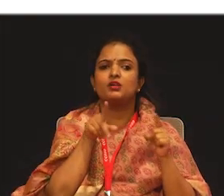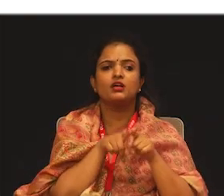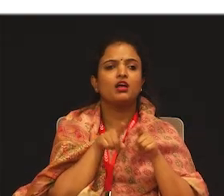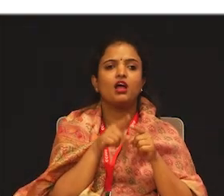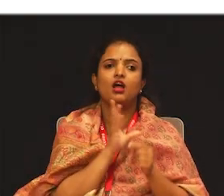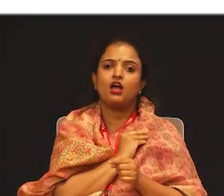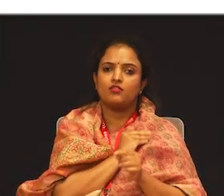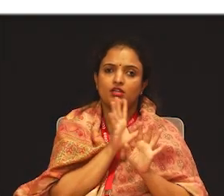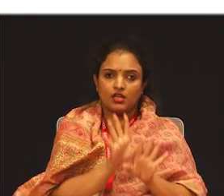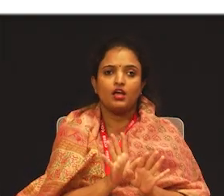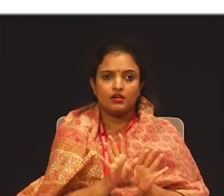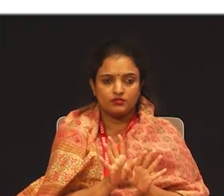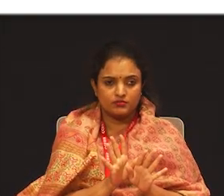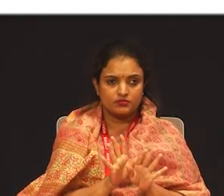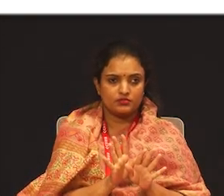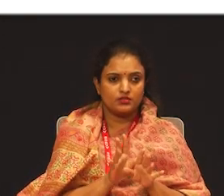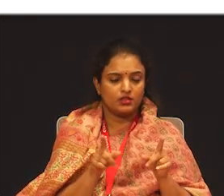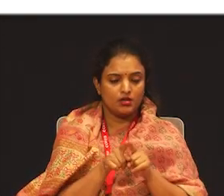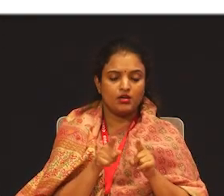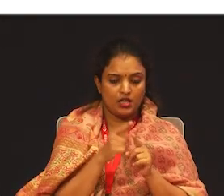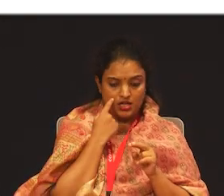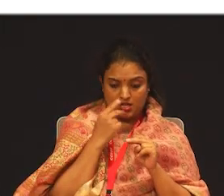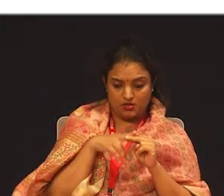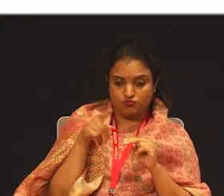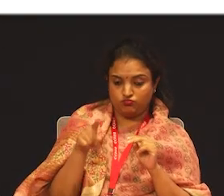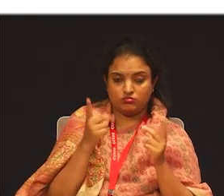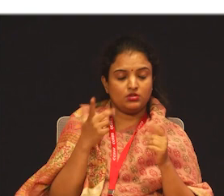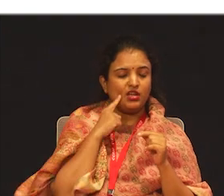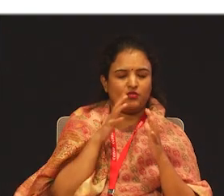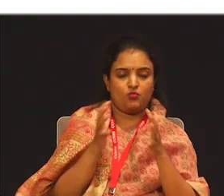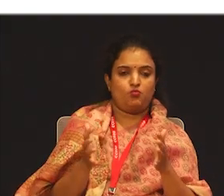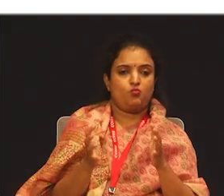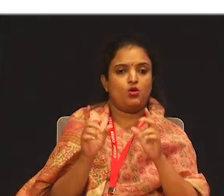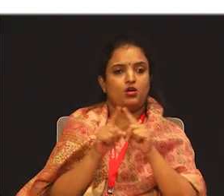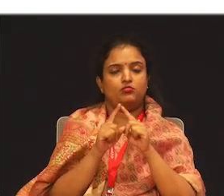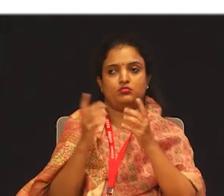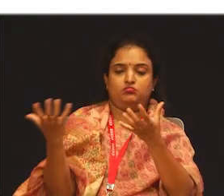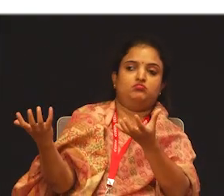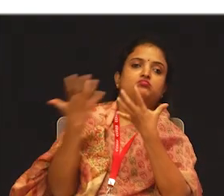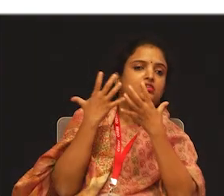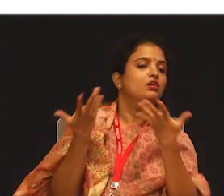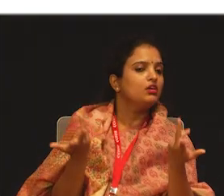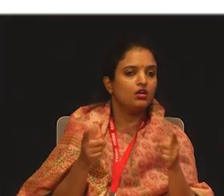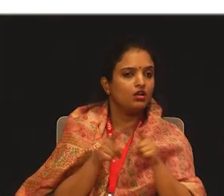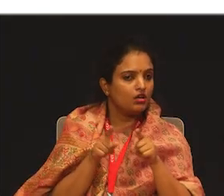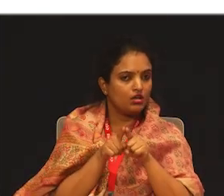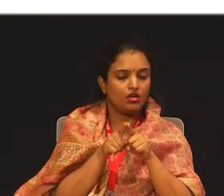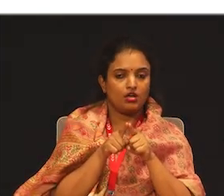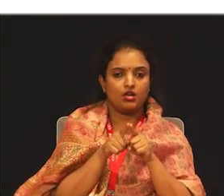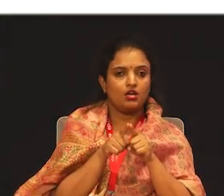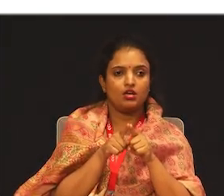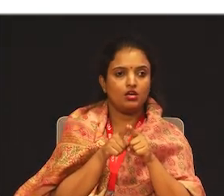are afraid. What if there is a ball coming from any other direction and hitting the